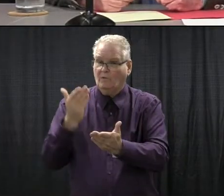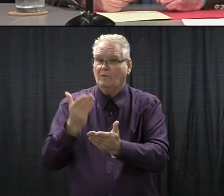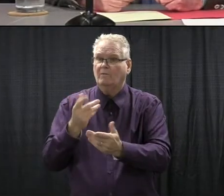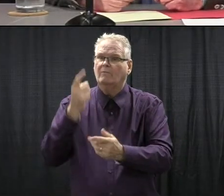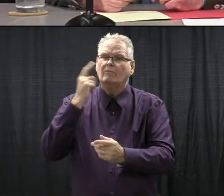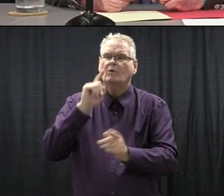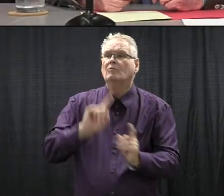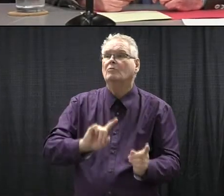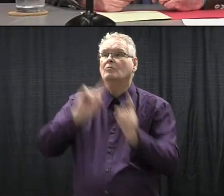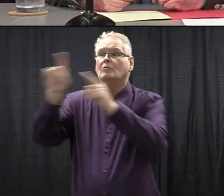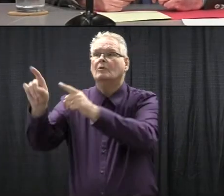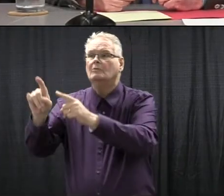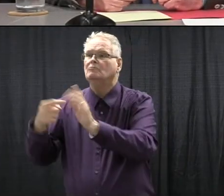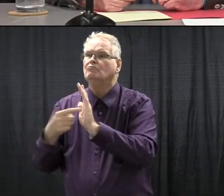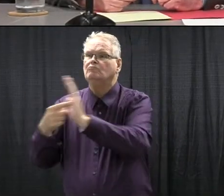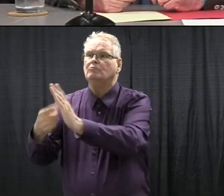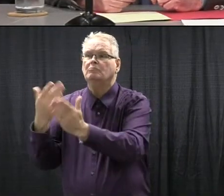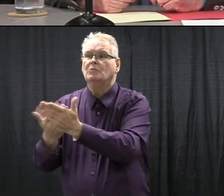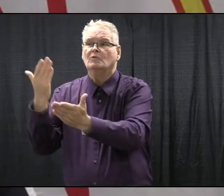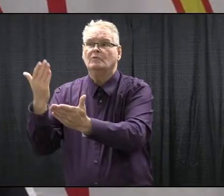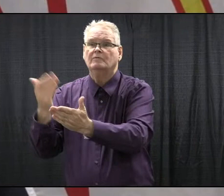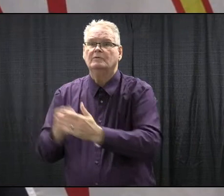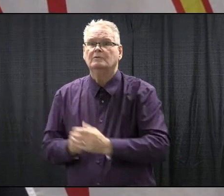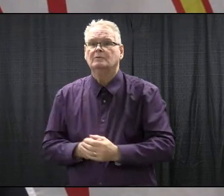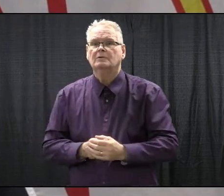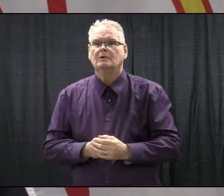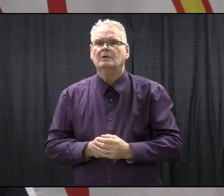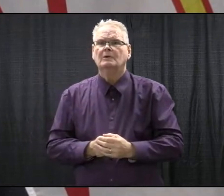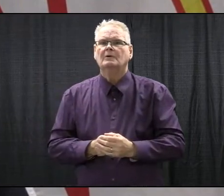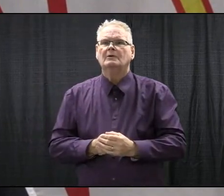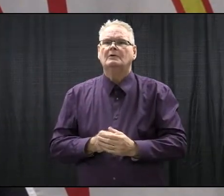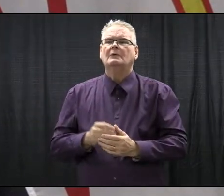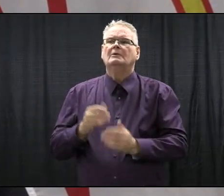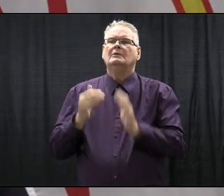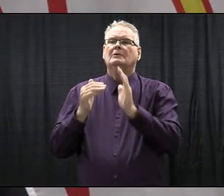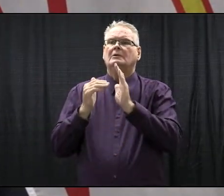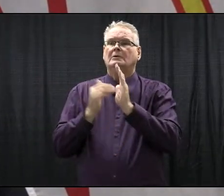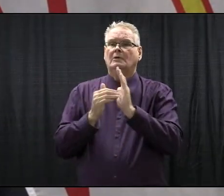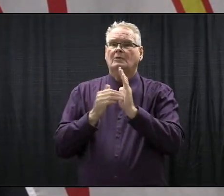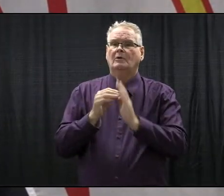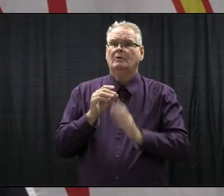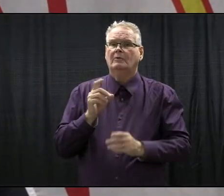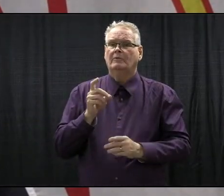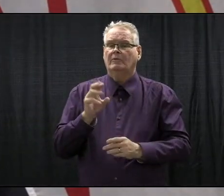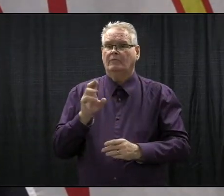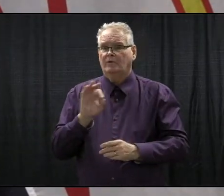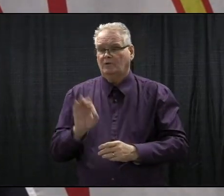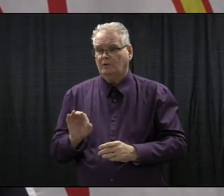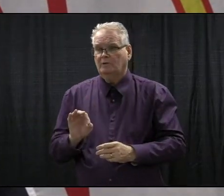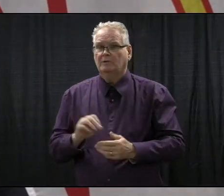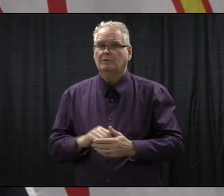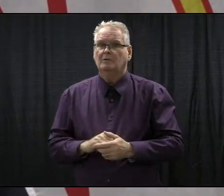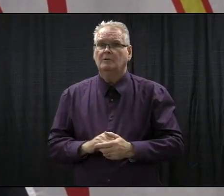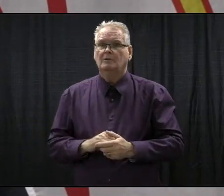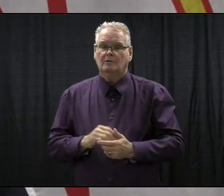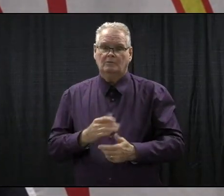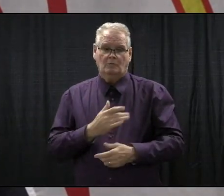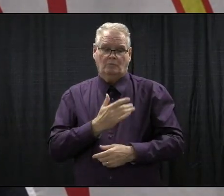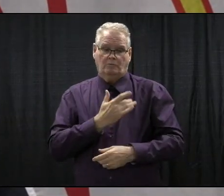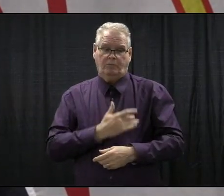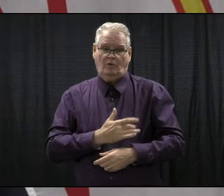who's allowed into their facilities? So from a provincial point of view, we are not going to require anyone to